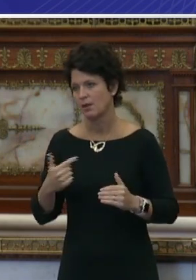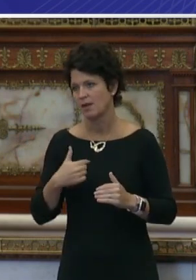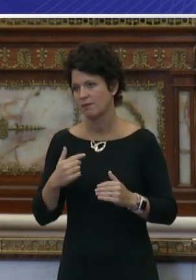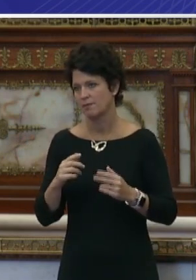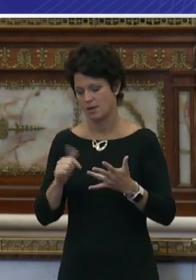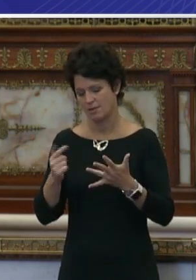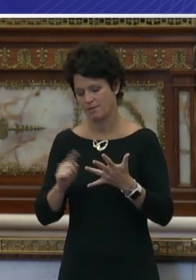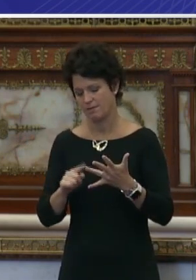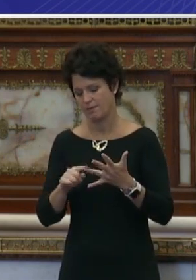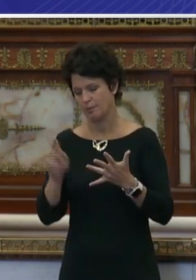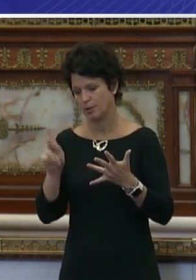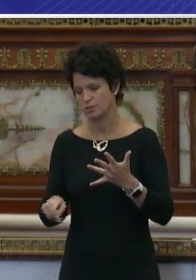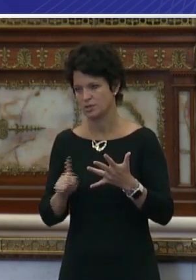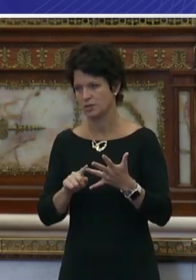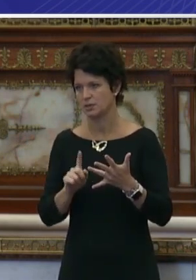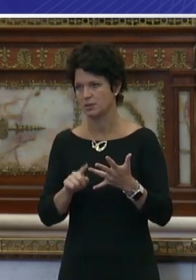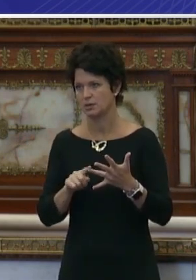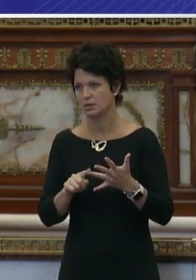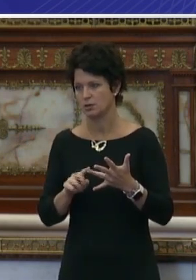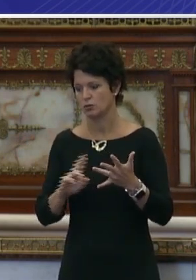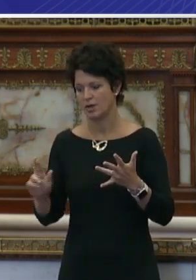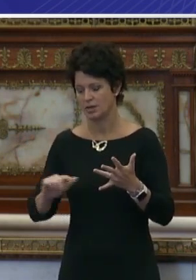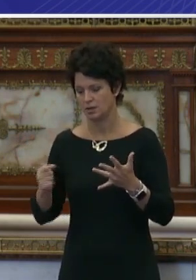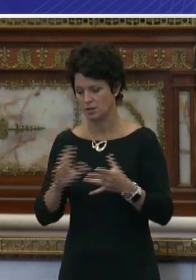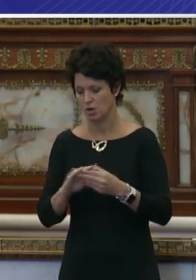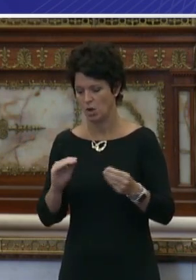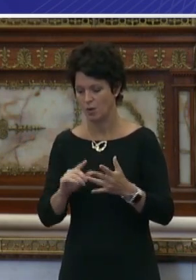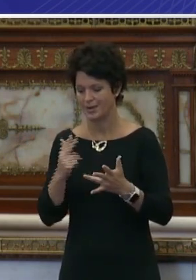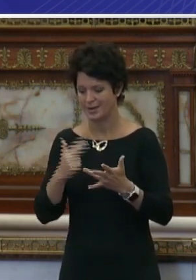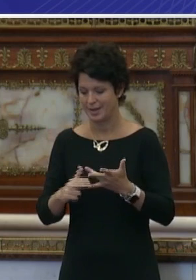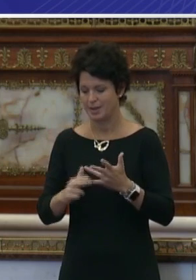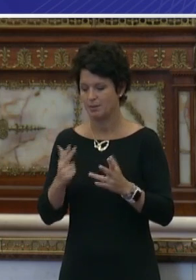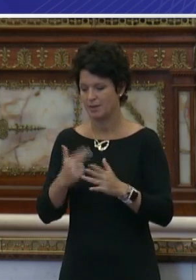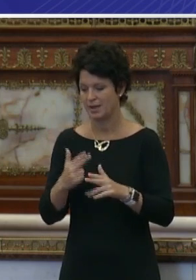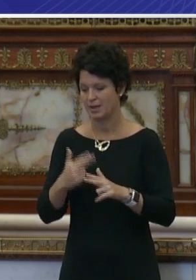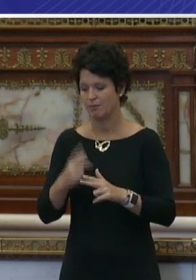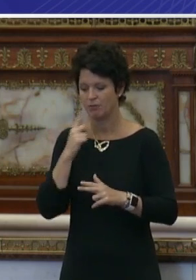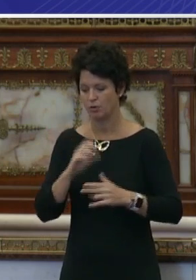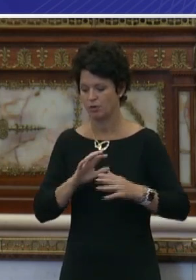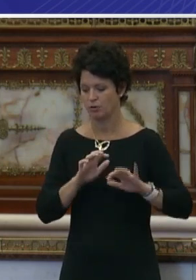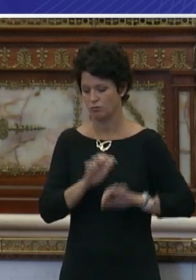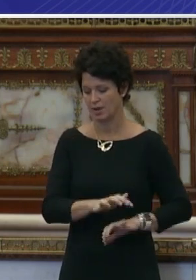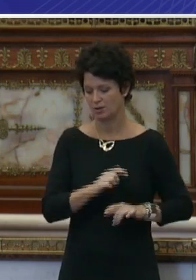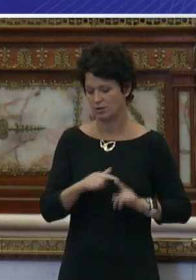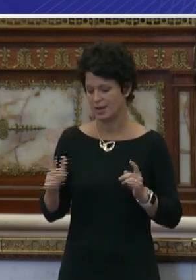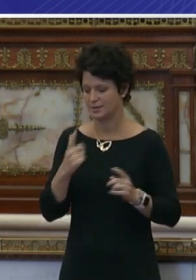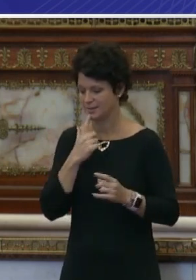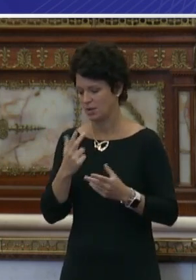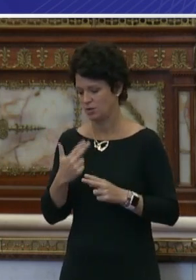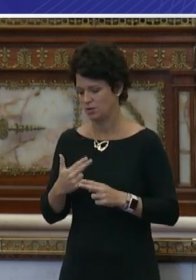next person on that panel who's queued up and ready to go, if you could state your name for the record and begin your testimony.